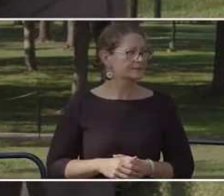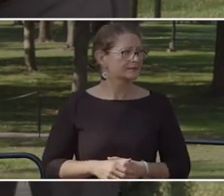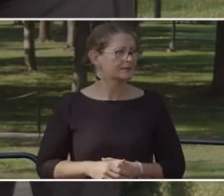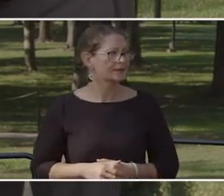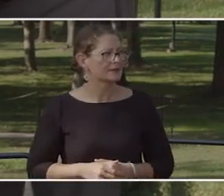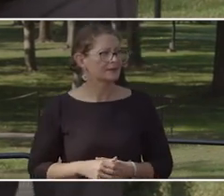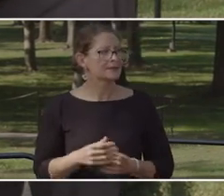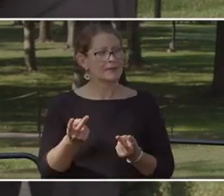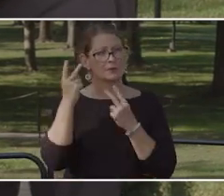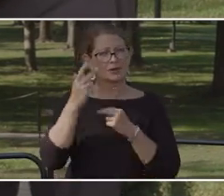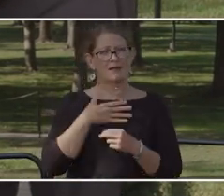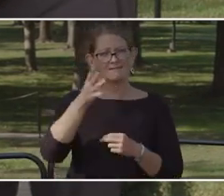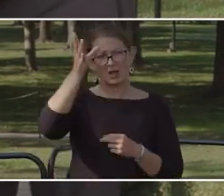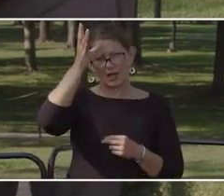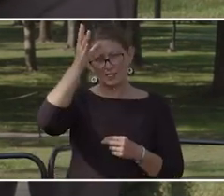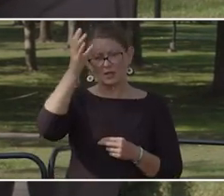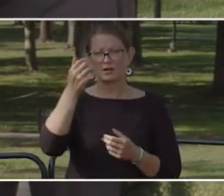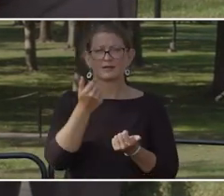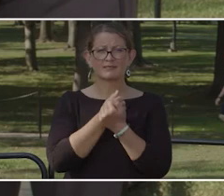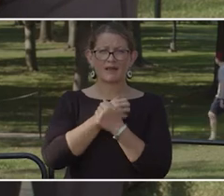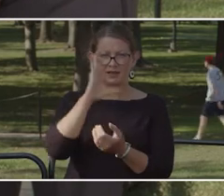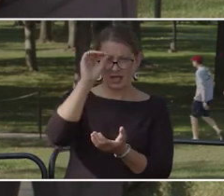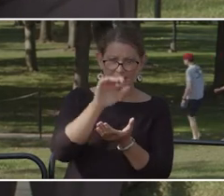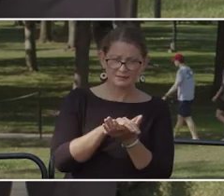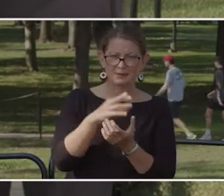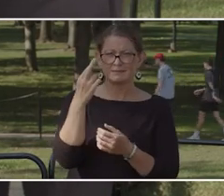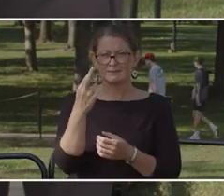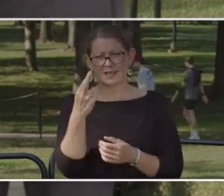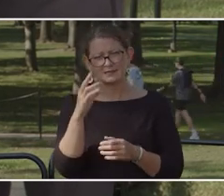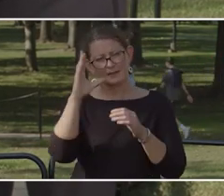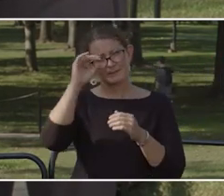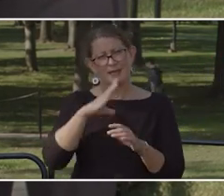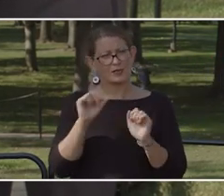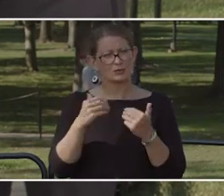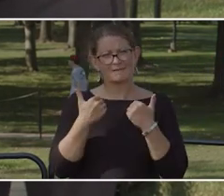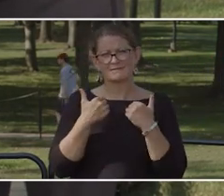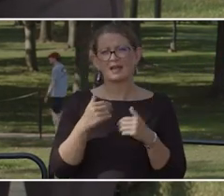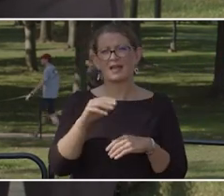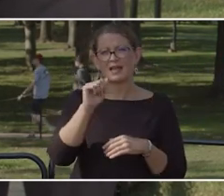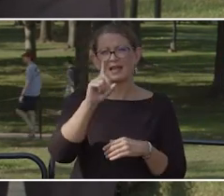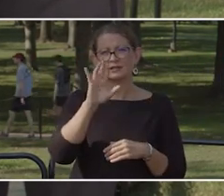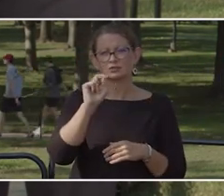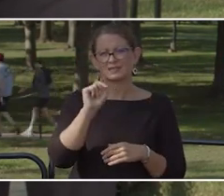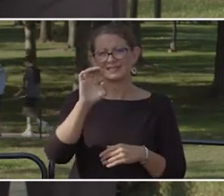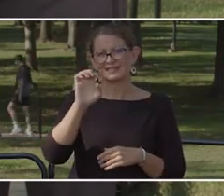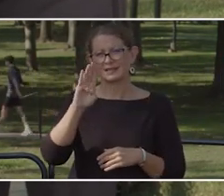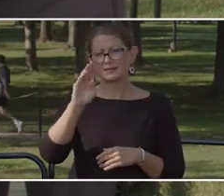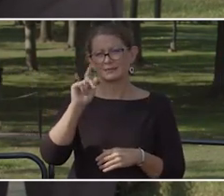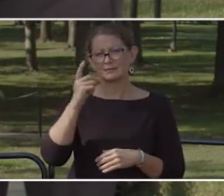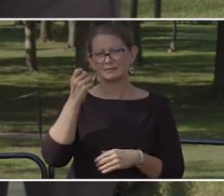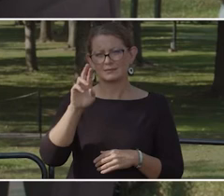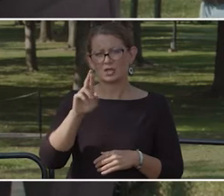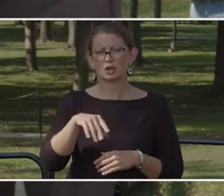In memory of my father, loving husband, best friend a man could have, Adrian E. Badger, First